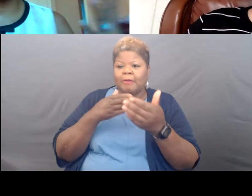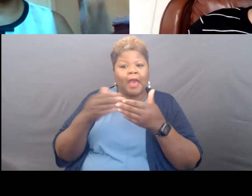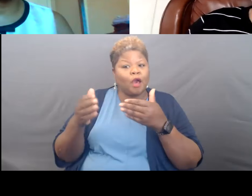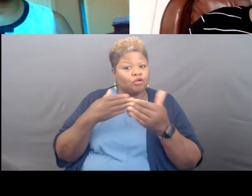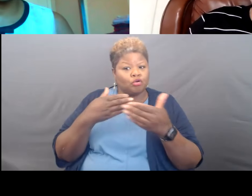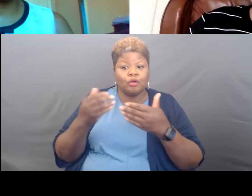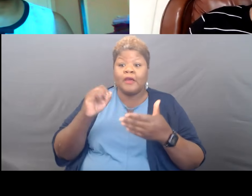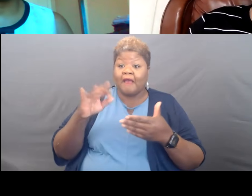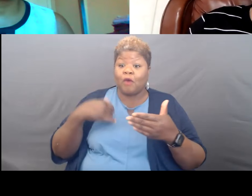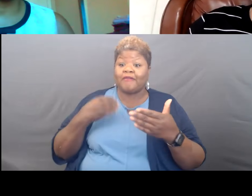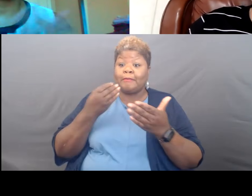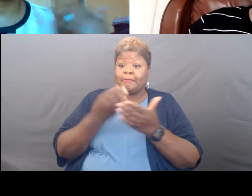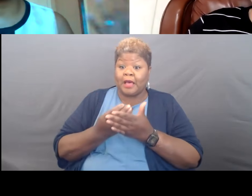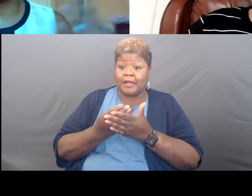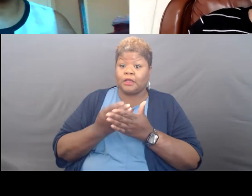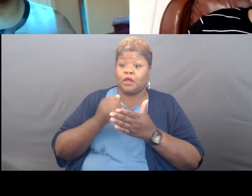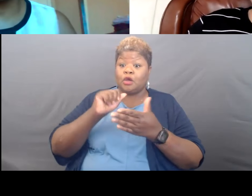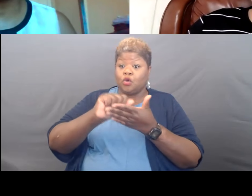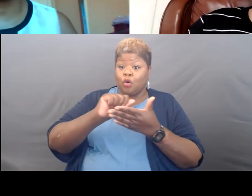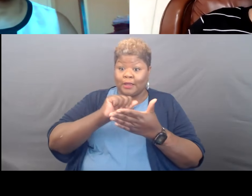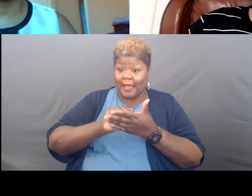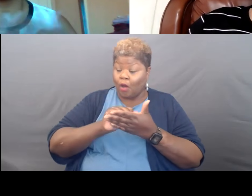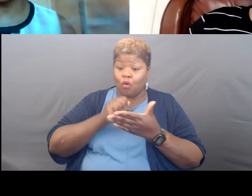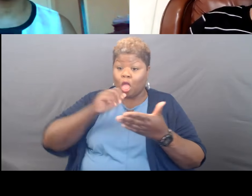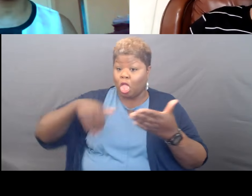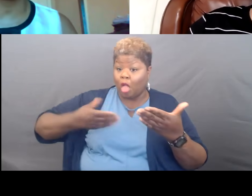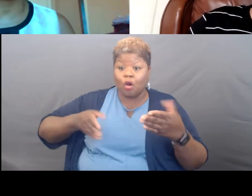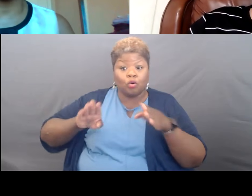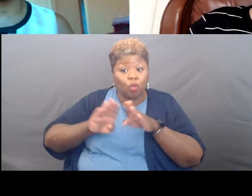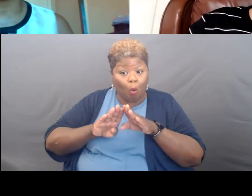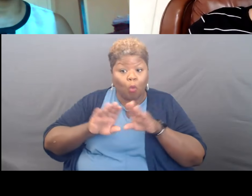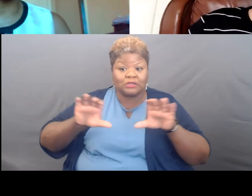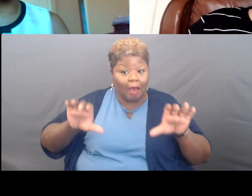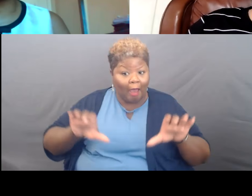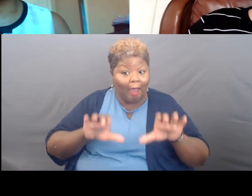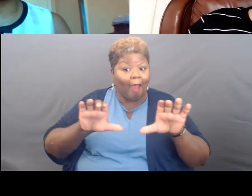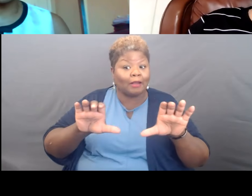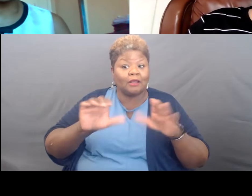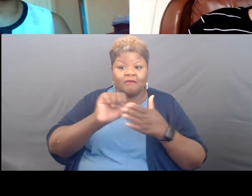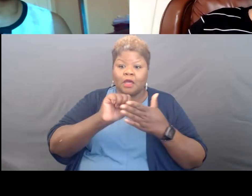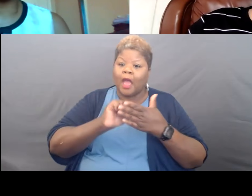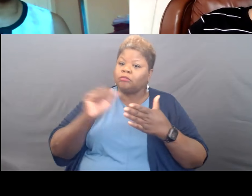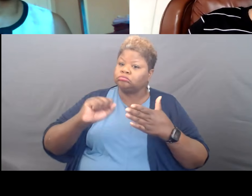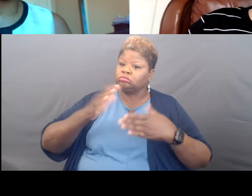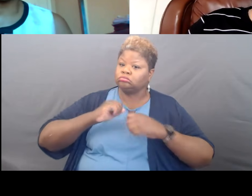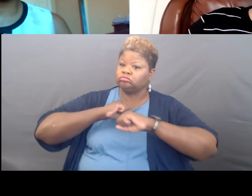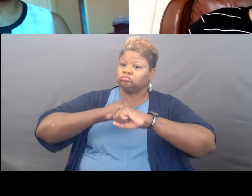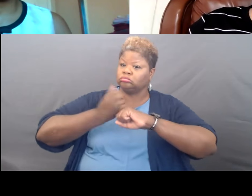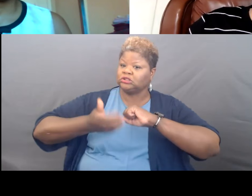as there's money in your account and it's not closed or anything is active. Then yeah, it's protected, definitely.